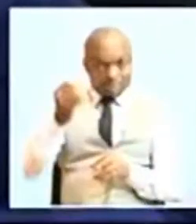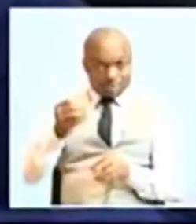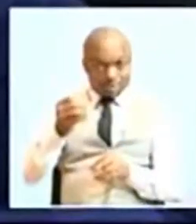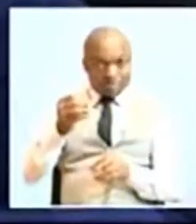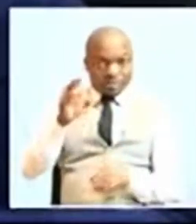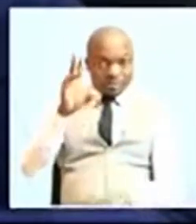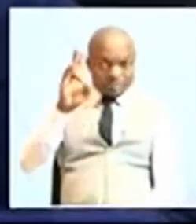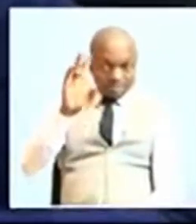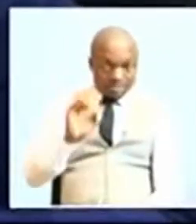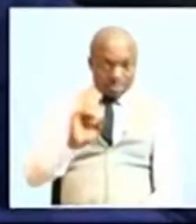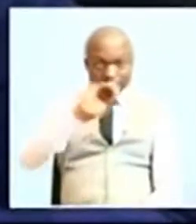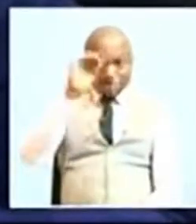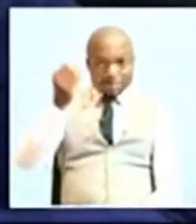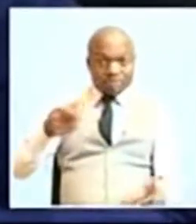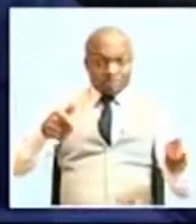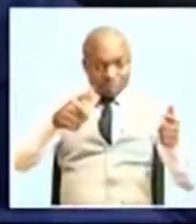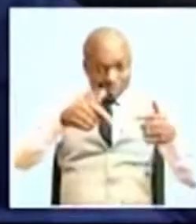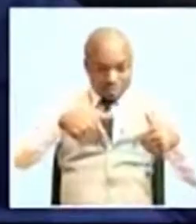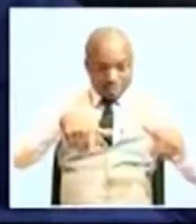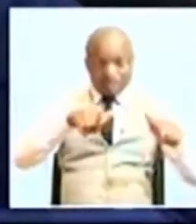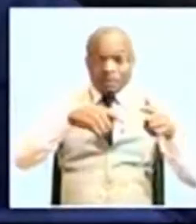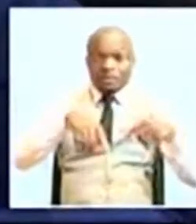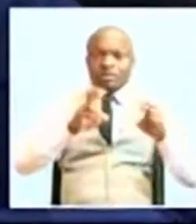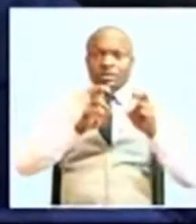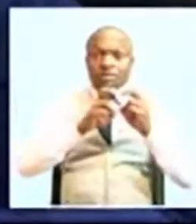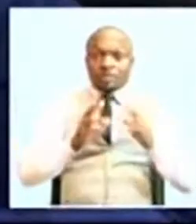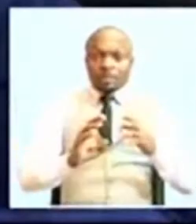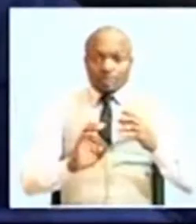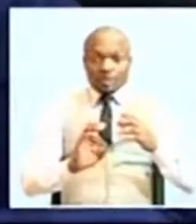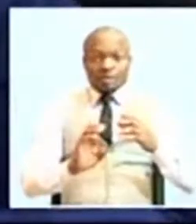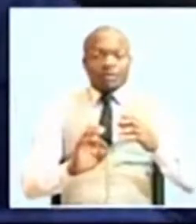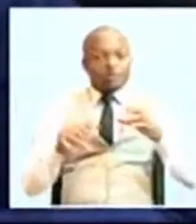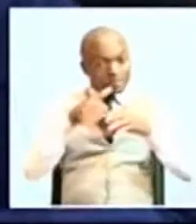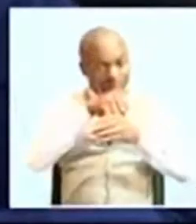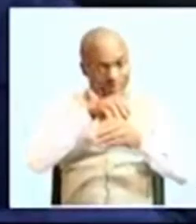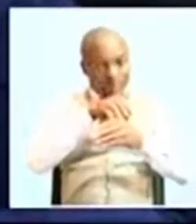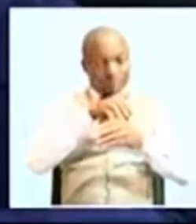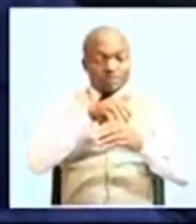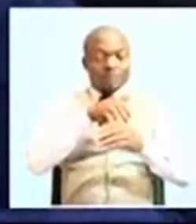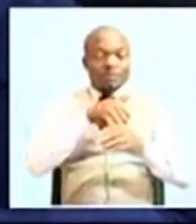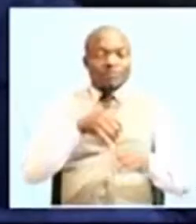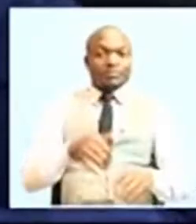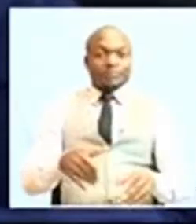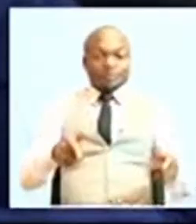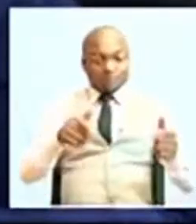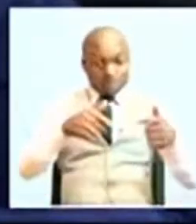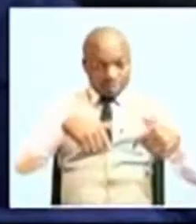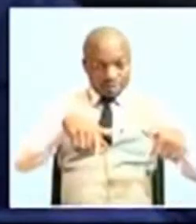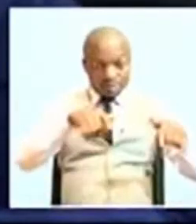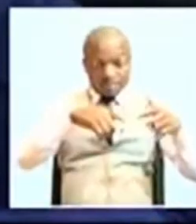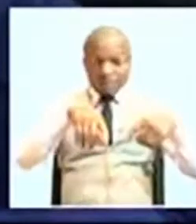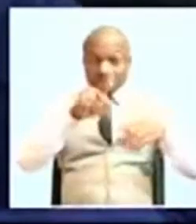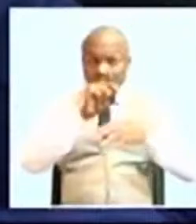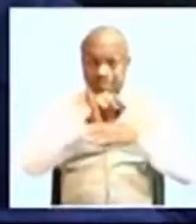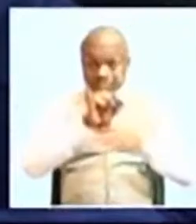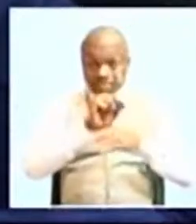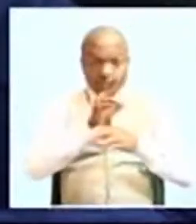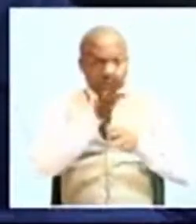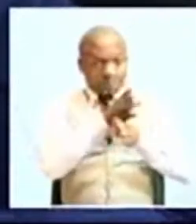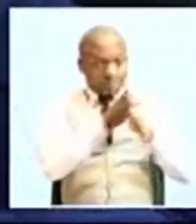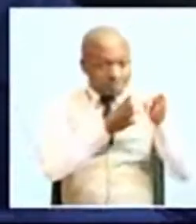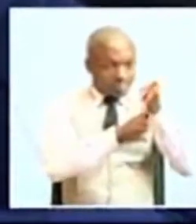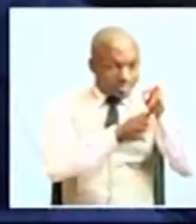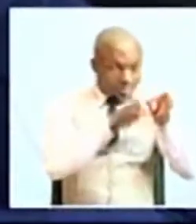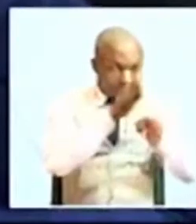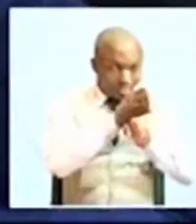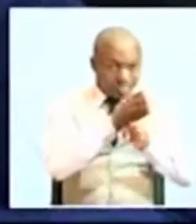About 70% of our local contractors are involved, especially with these local projects, such as constructions